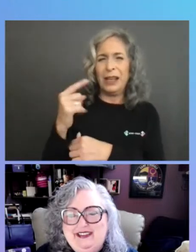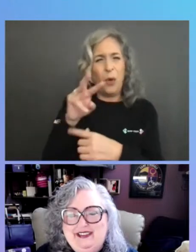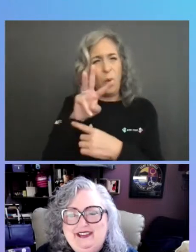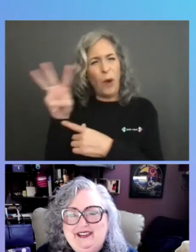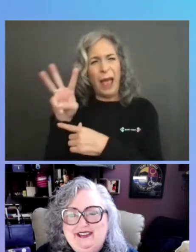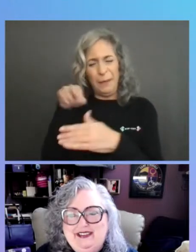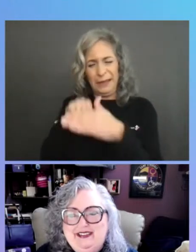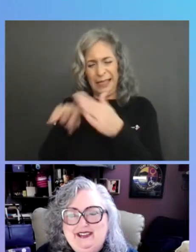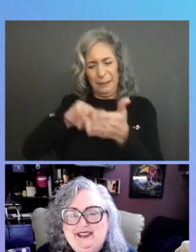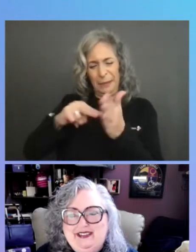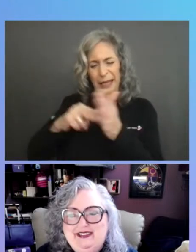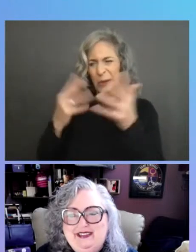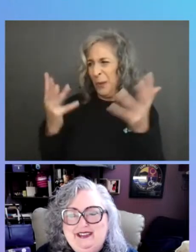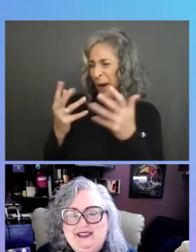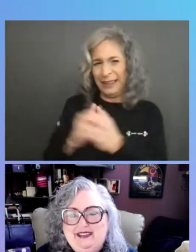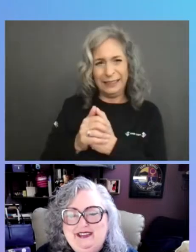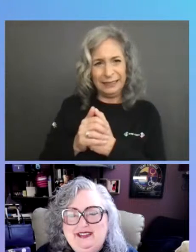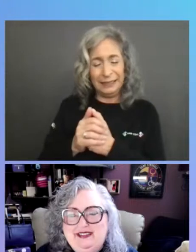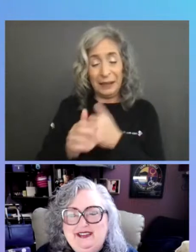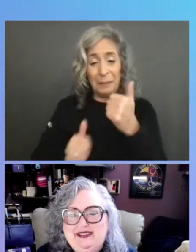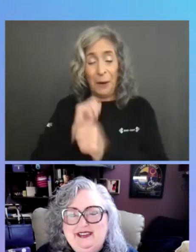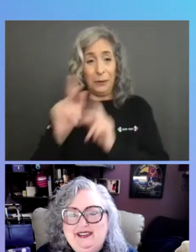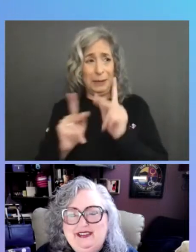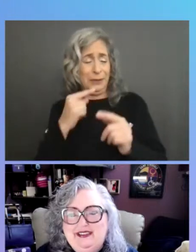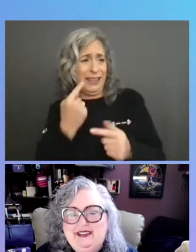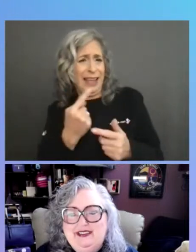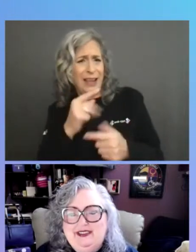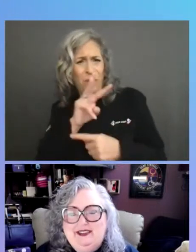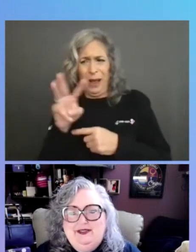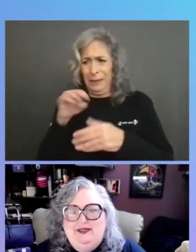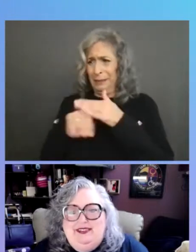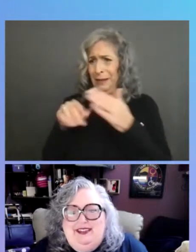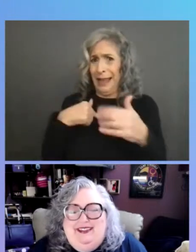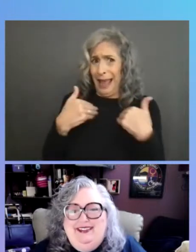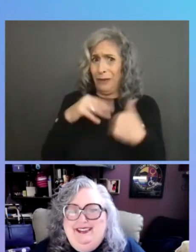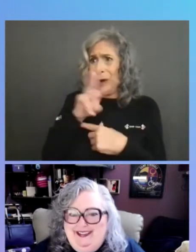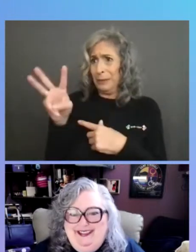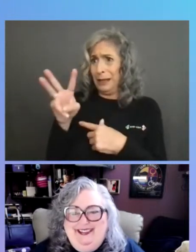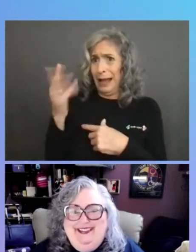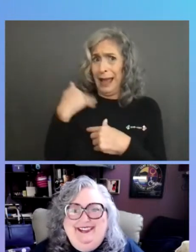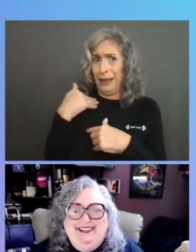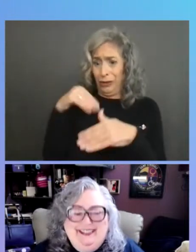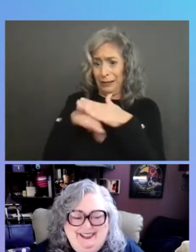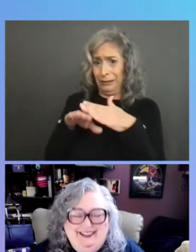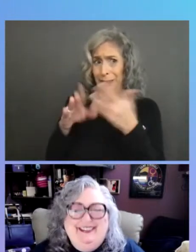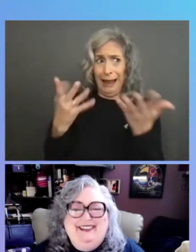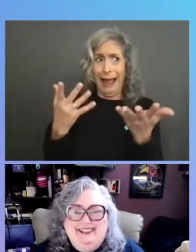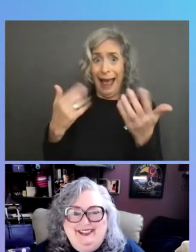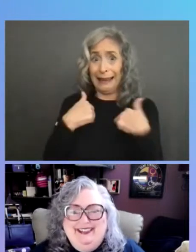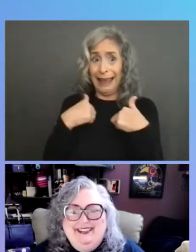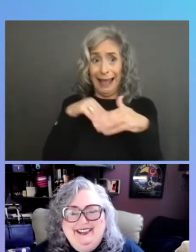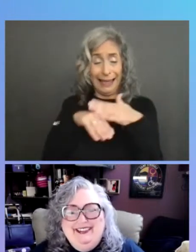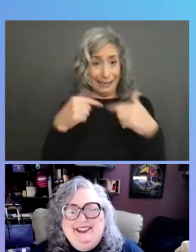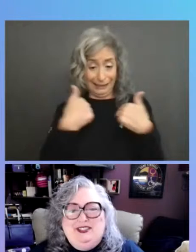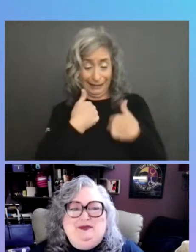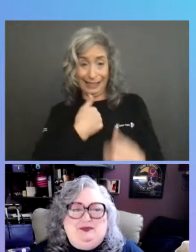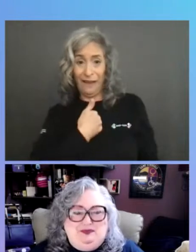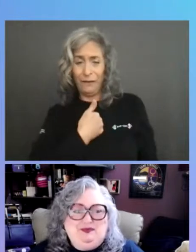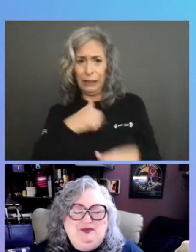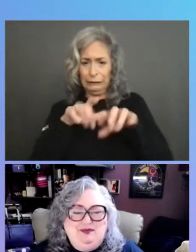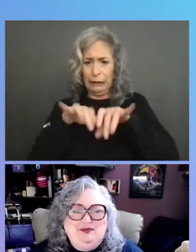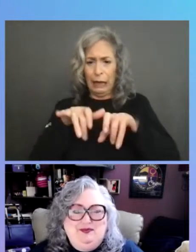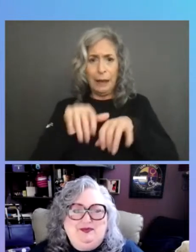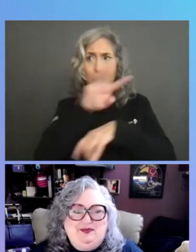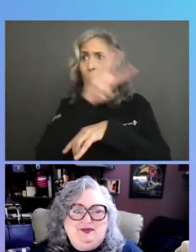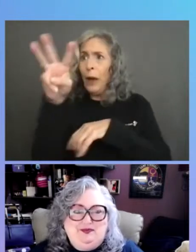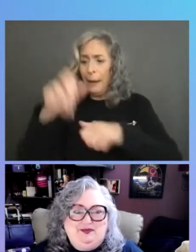accessibility? Most people would say, what do you mean web accessibility? I have a website, you can get to it, it's accessible. You can just type in the web